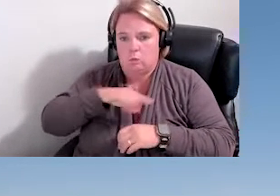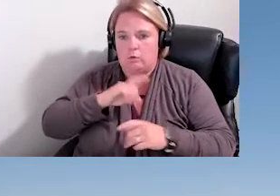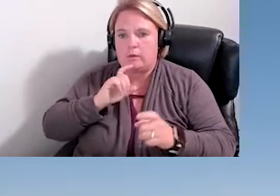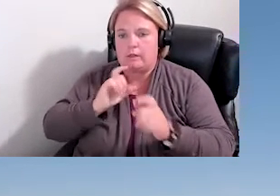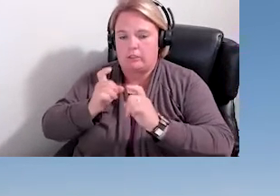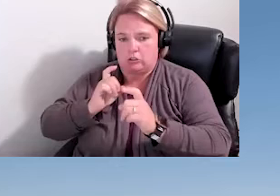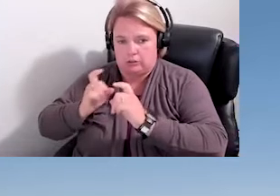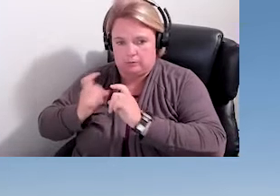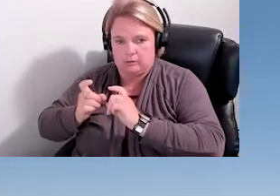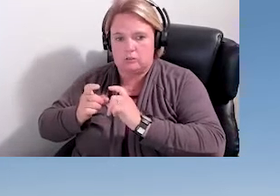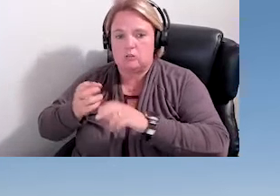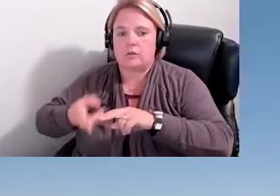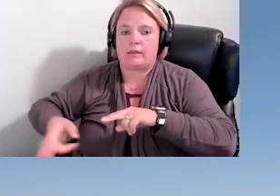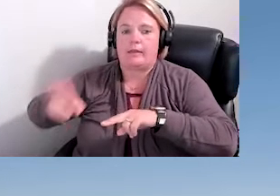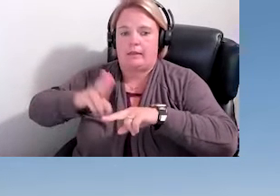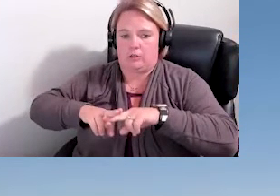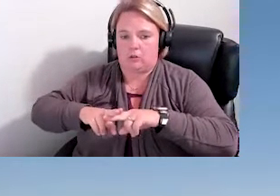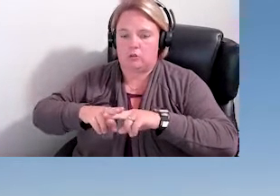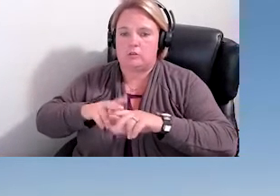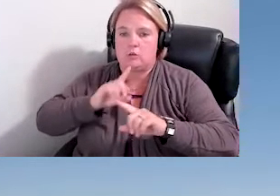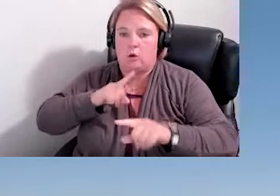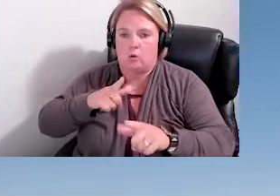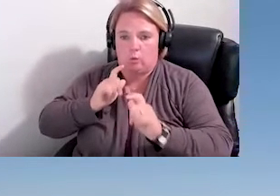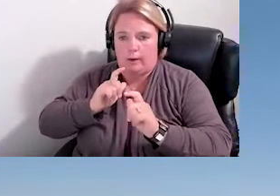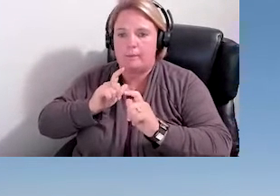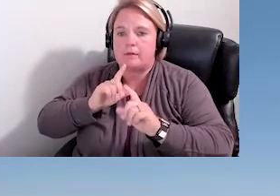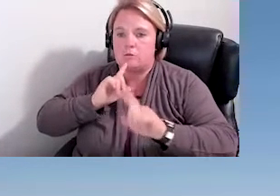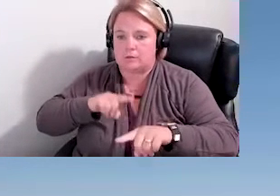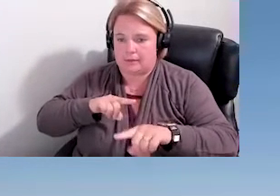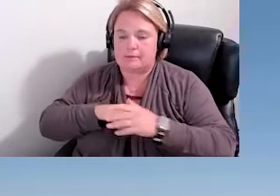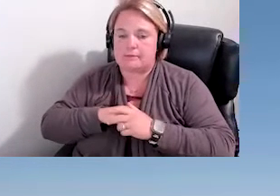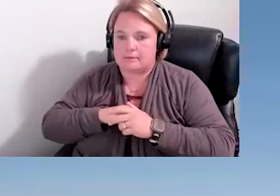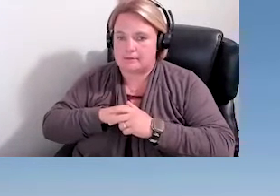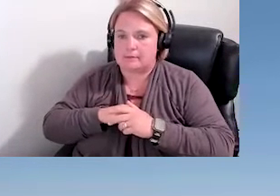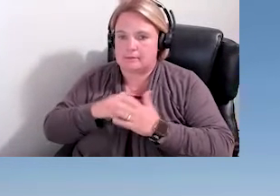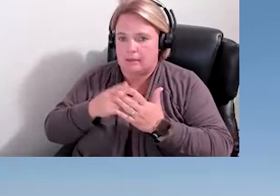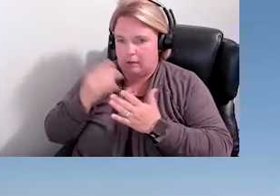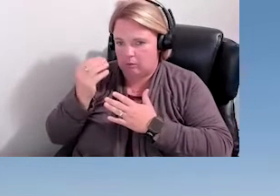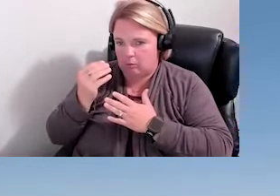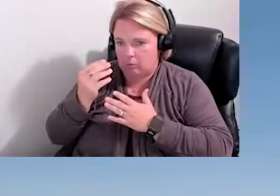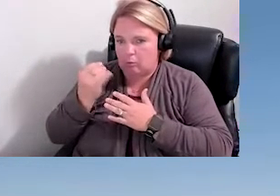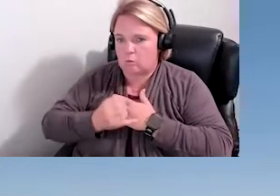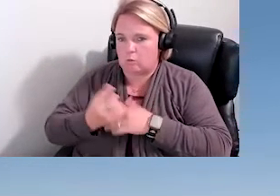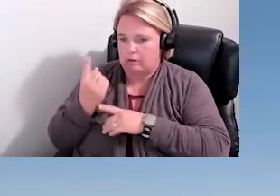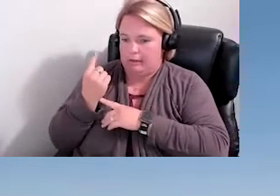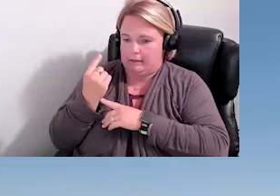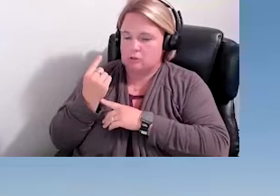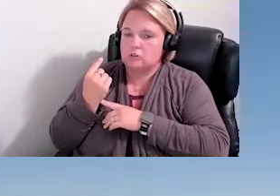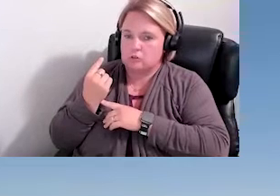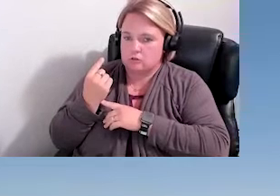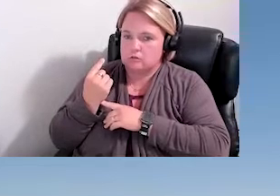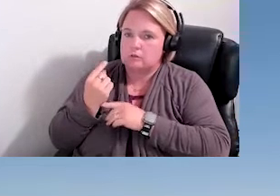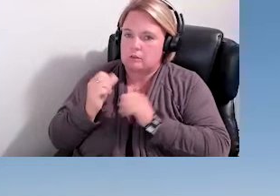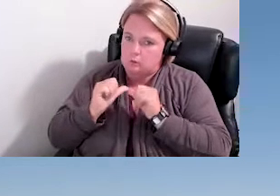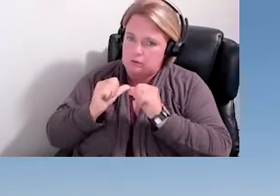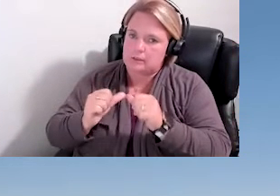increase our response times with our rapid response project that we did last academic year, and look, we're going to continue with